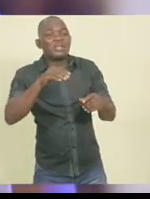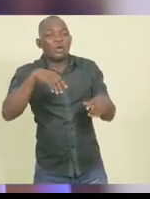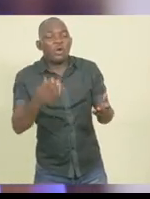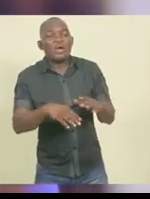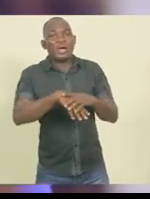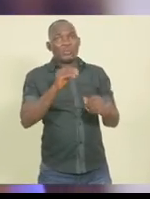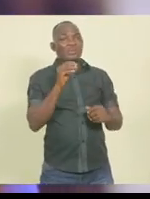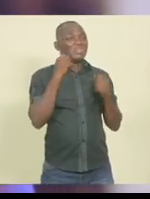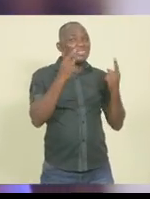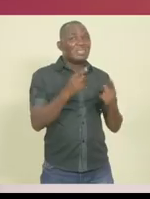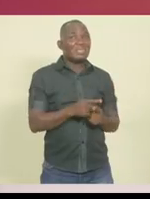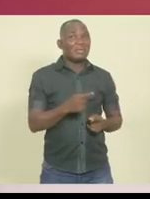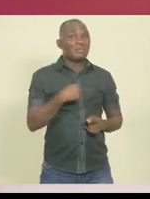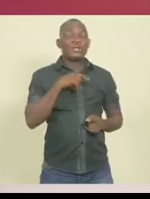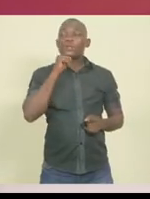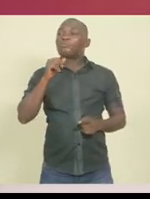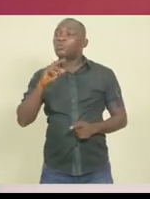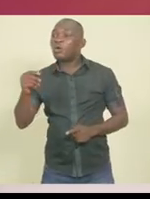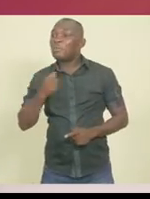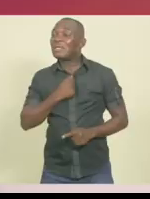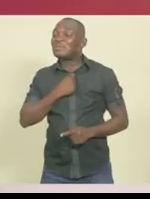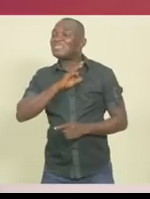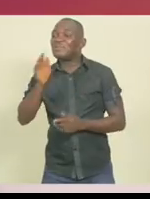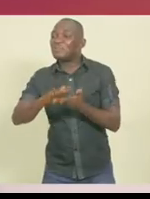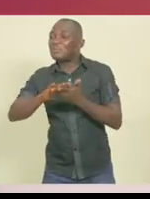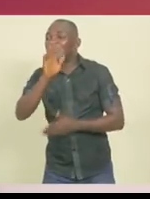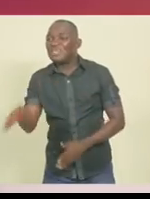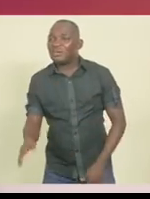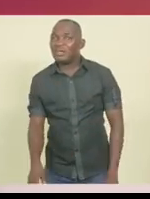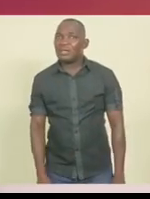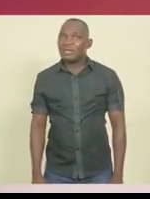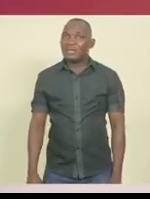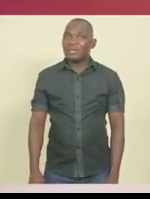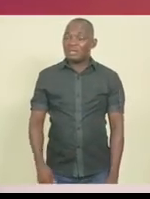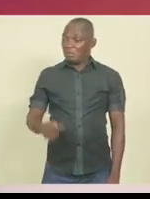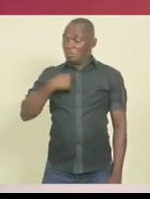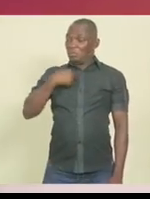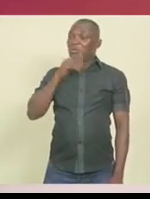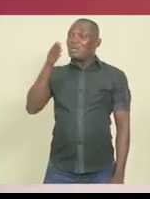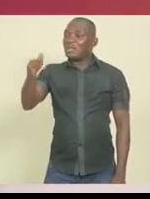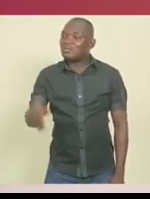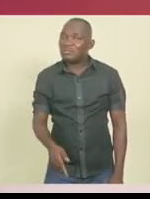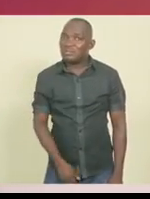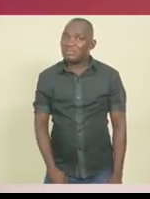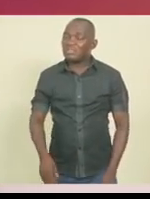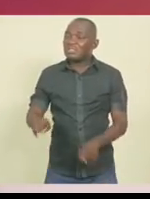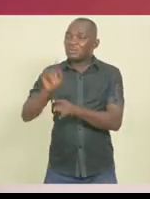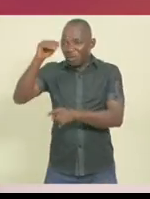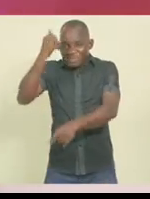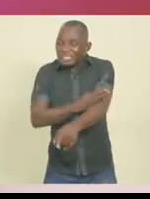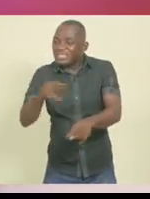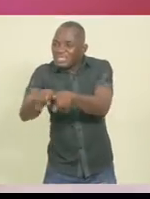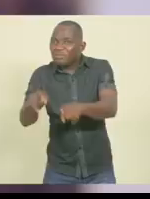room. I am not going to apologize. He is my grandchild as much as he is your child.